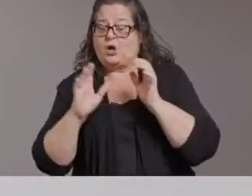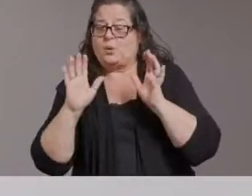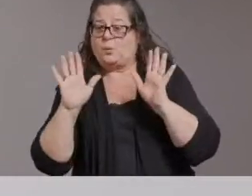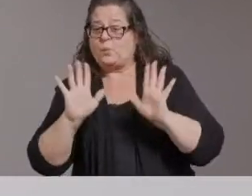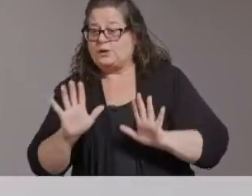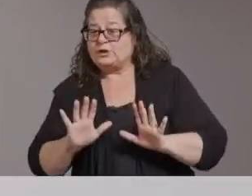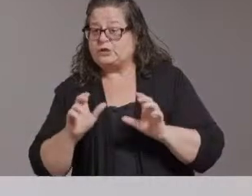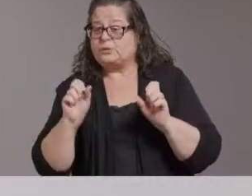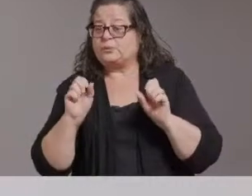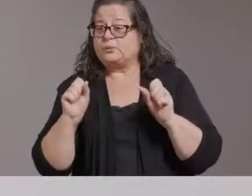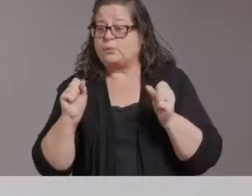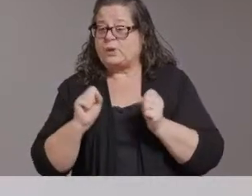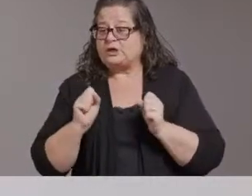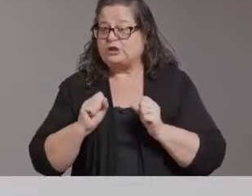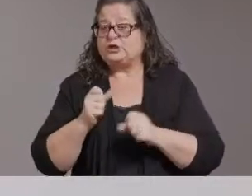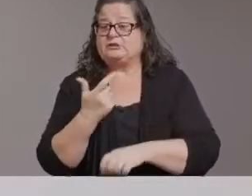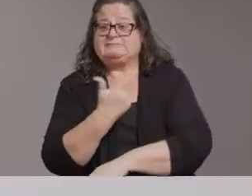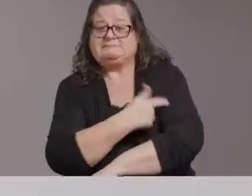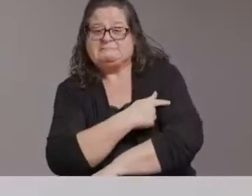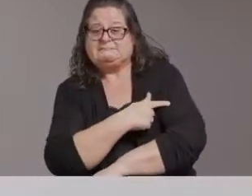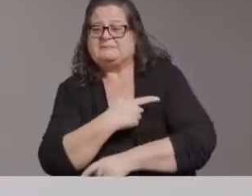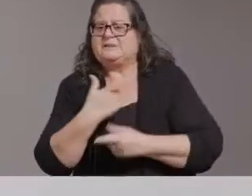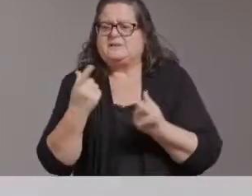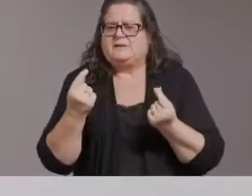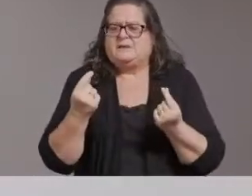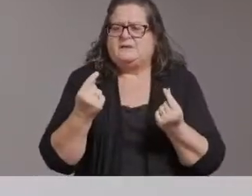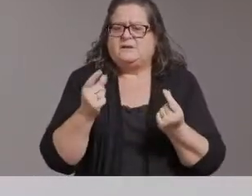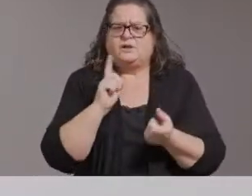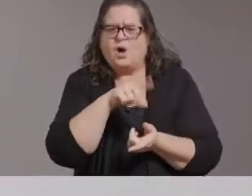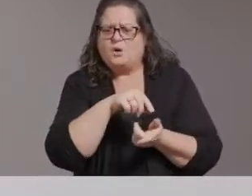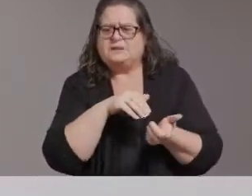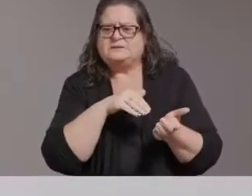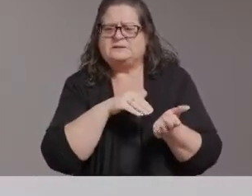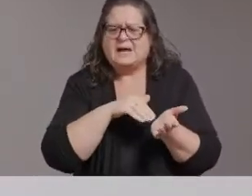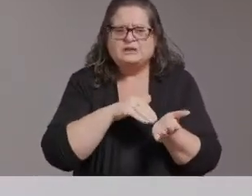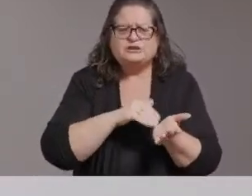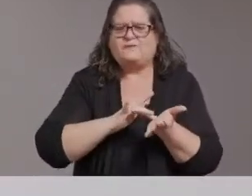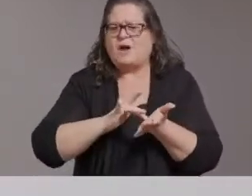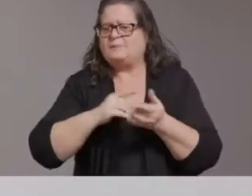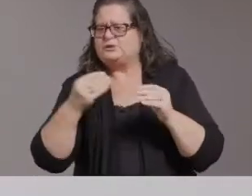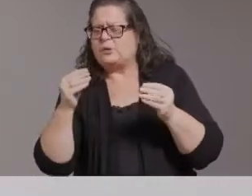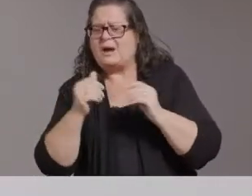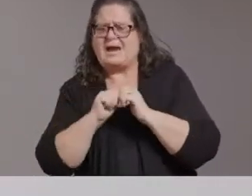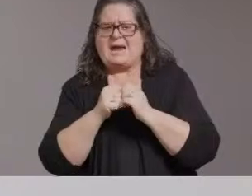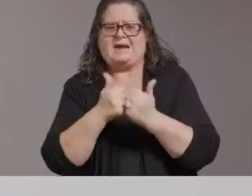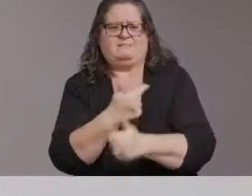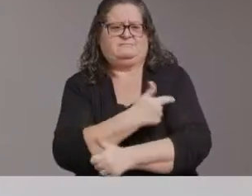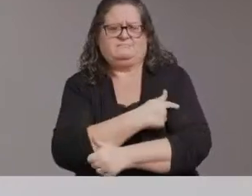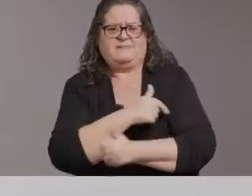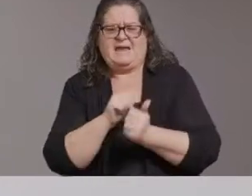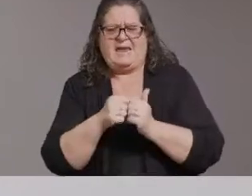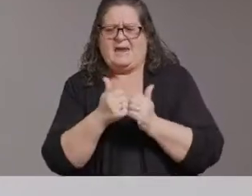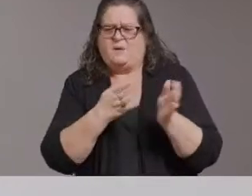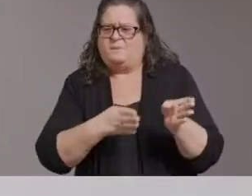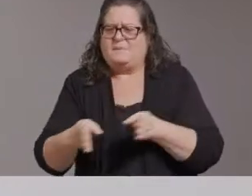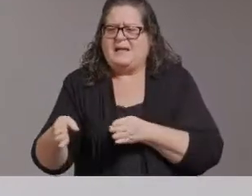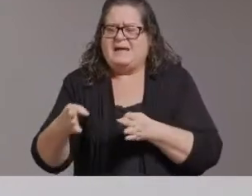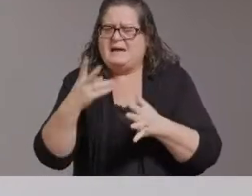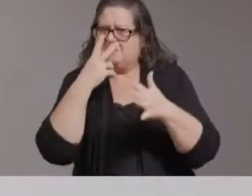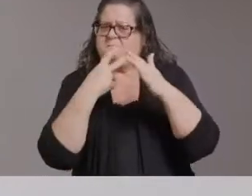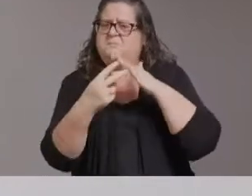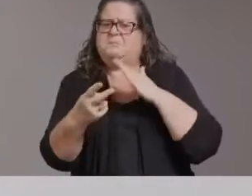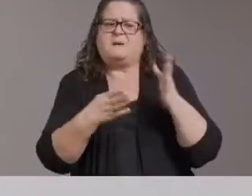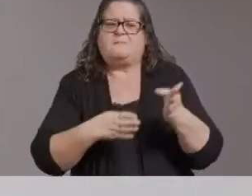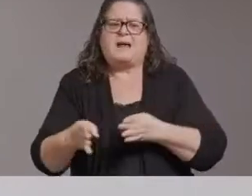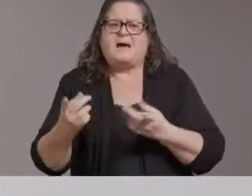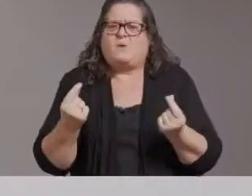booster shots? Will we just kind of go to our doctors or drugstore pharmacies at that point? Curious to know if the state has thought that far ahead yet.